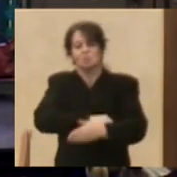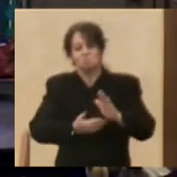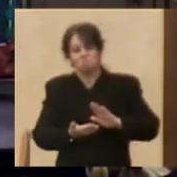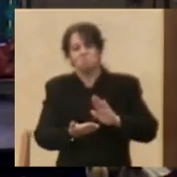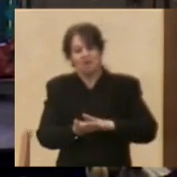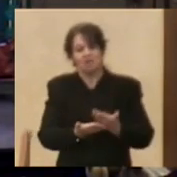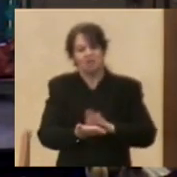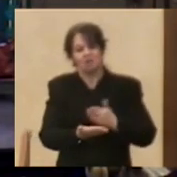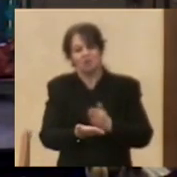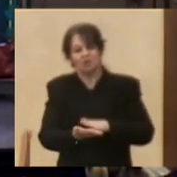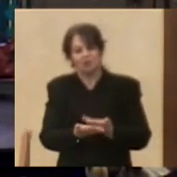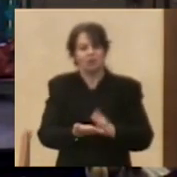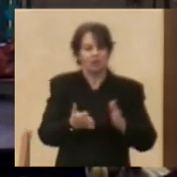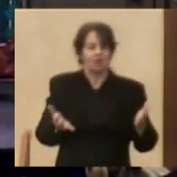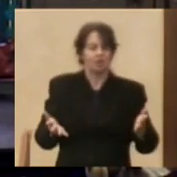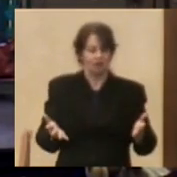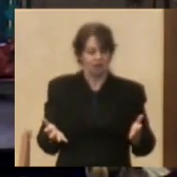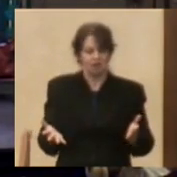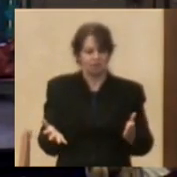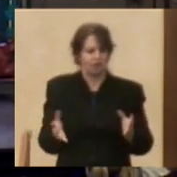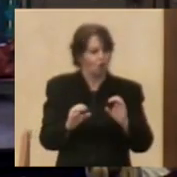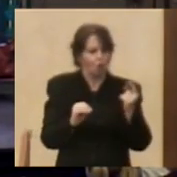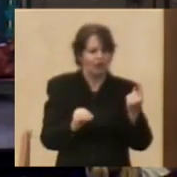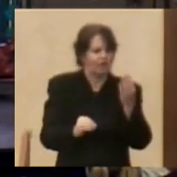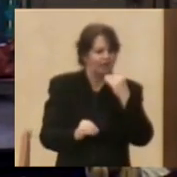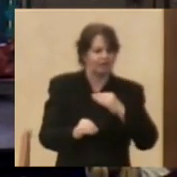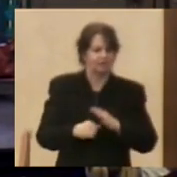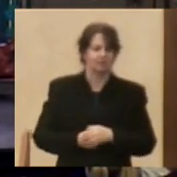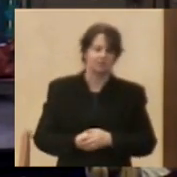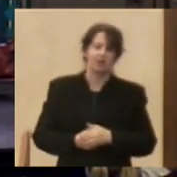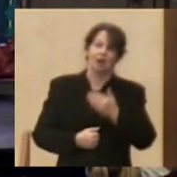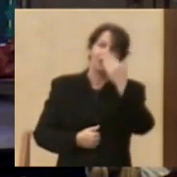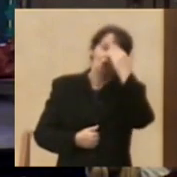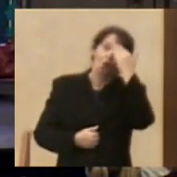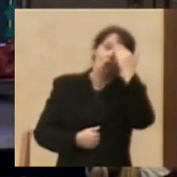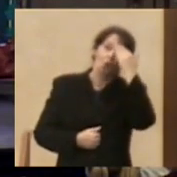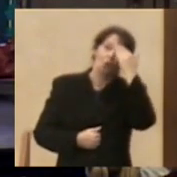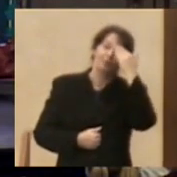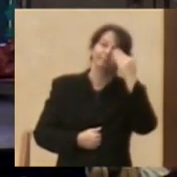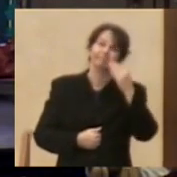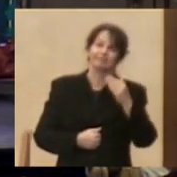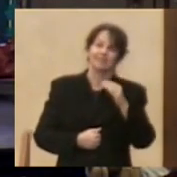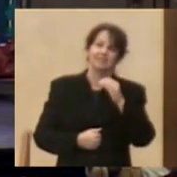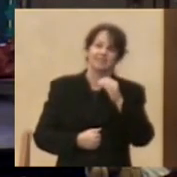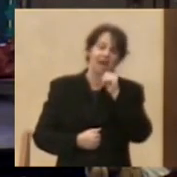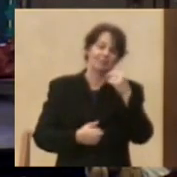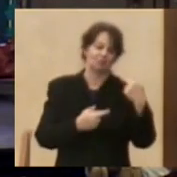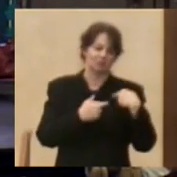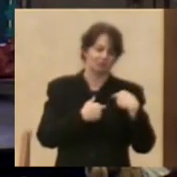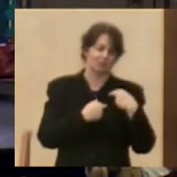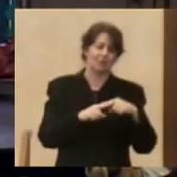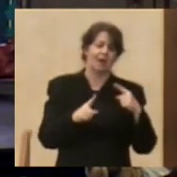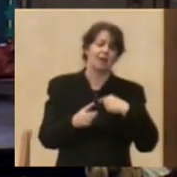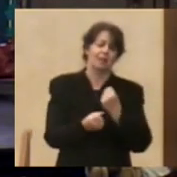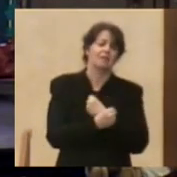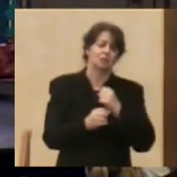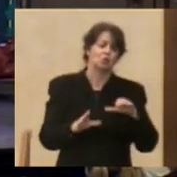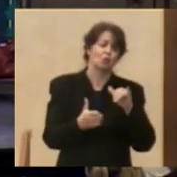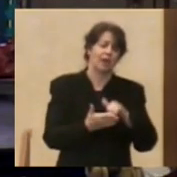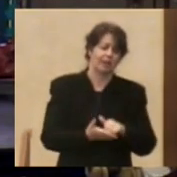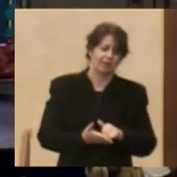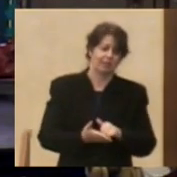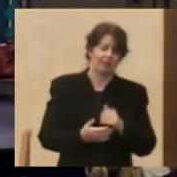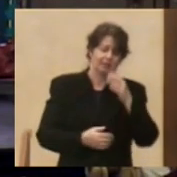I know. It was not an obligation. I signed up to do it. I love to do that stuff. You're right. It's just, you